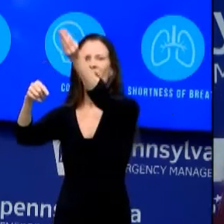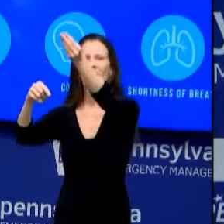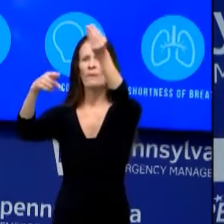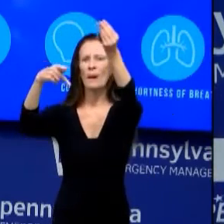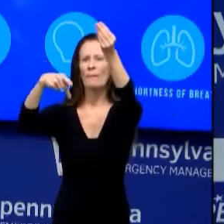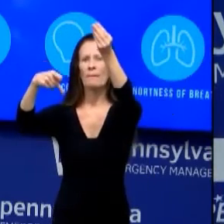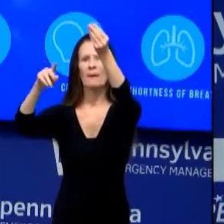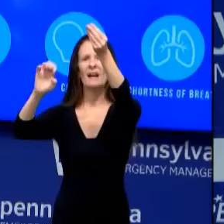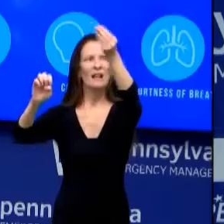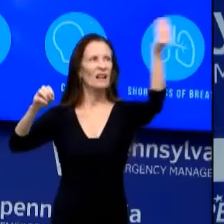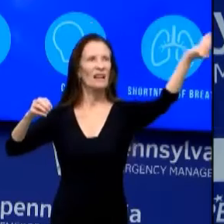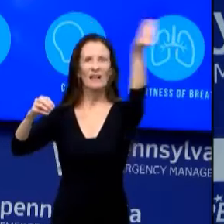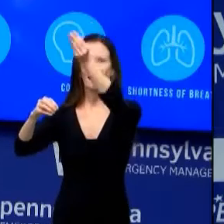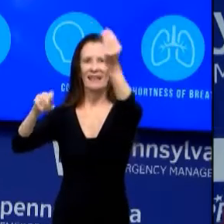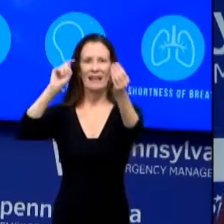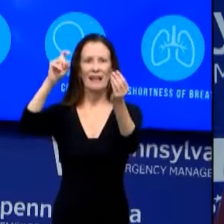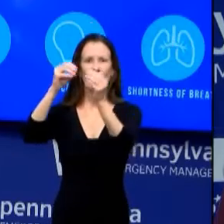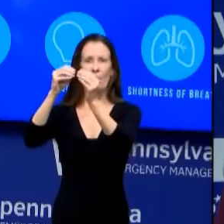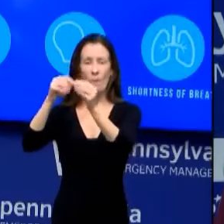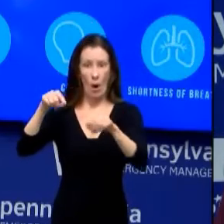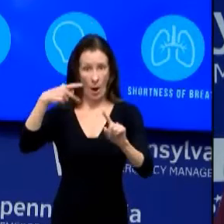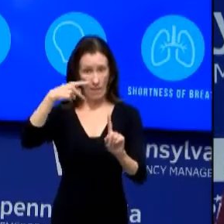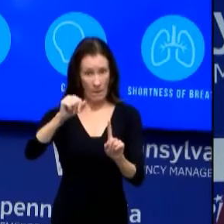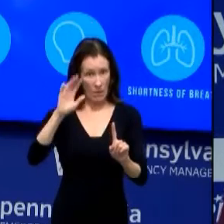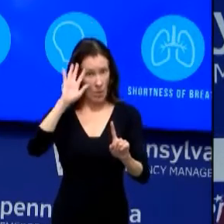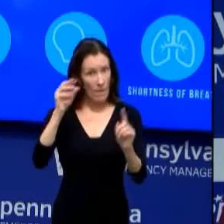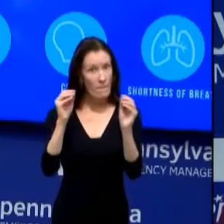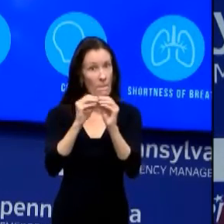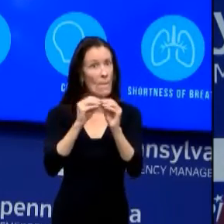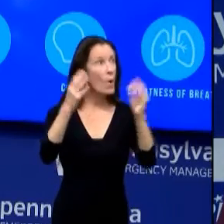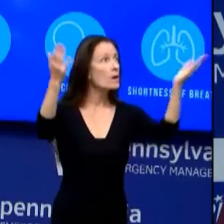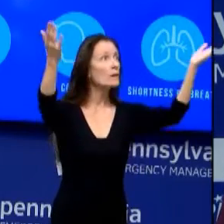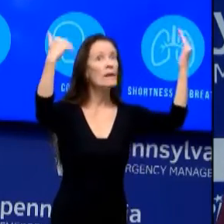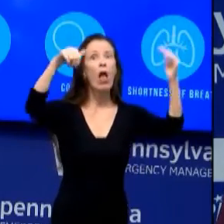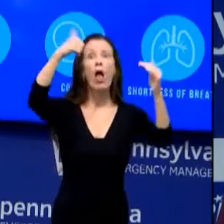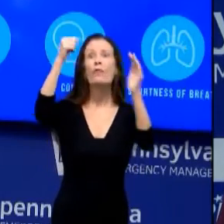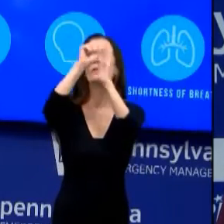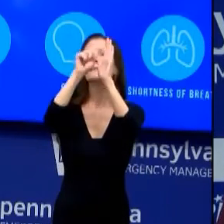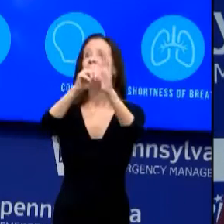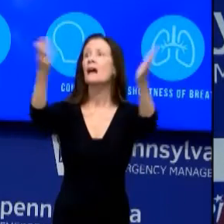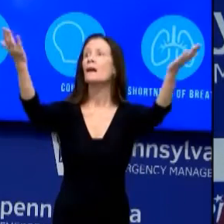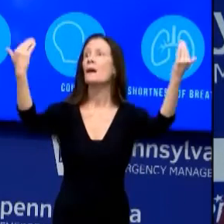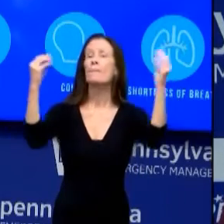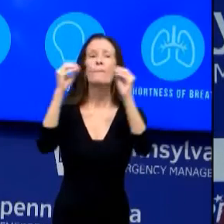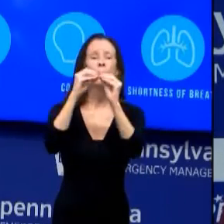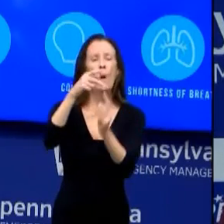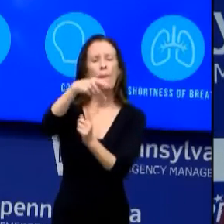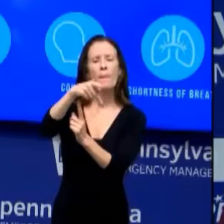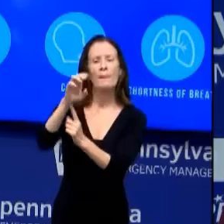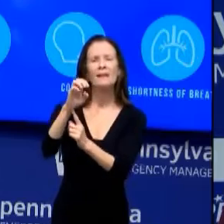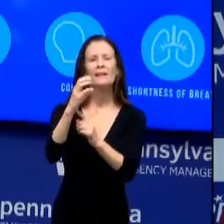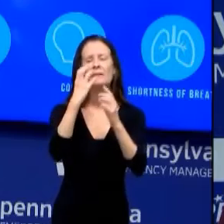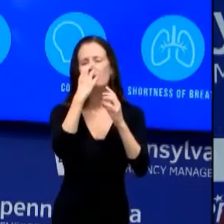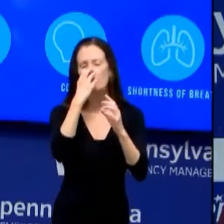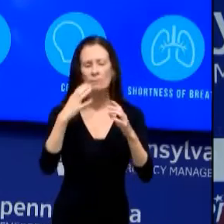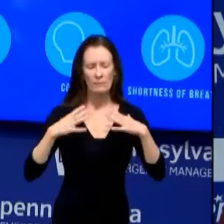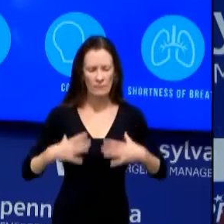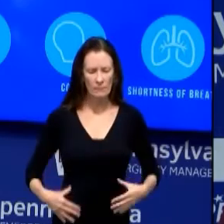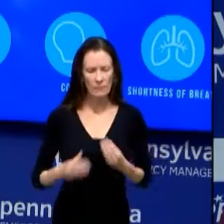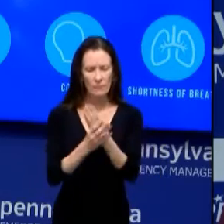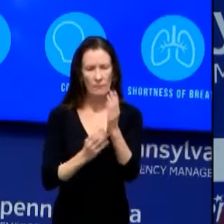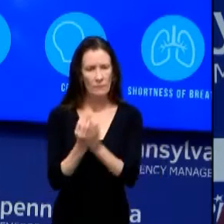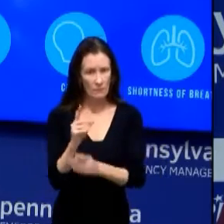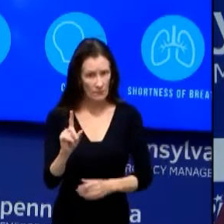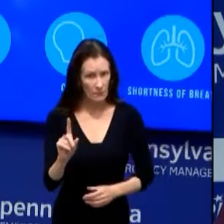everything we can to make sure that we are fully supplied with personal protective equipment, such as the N95 masks, but